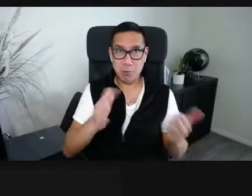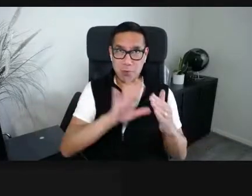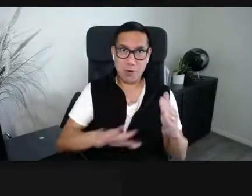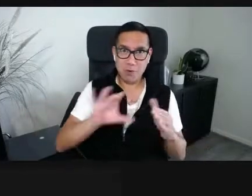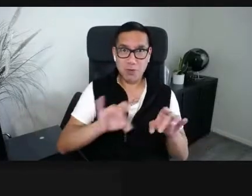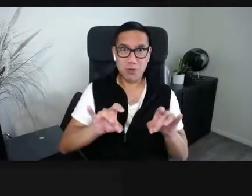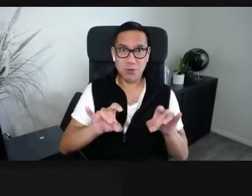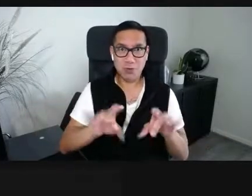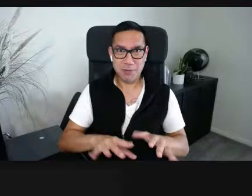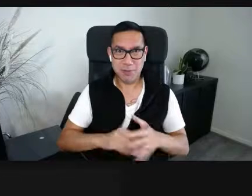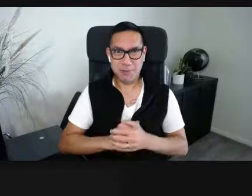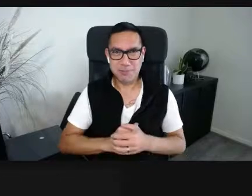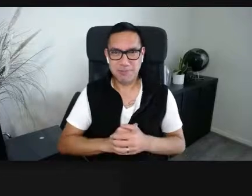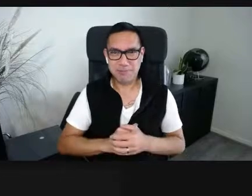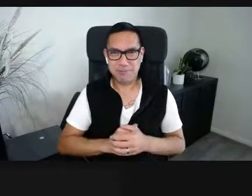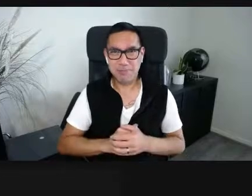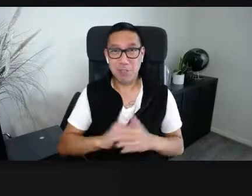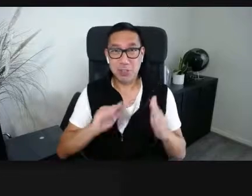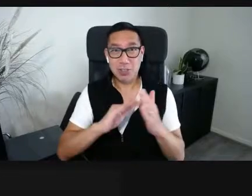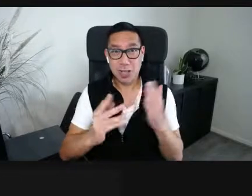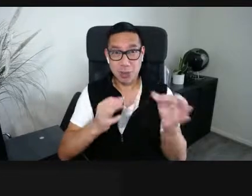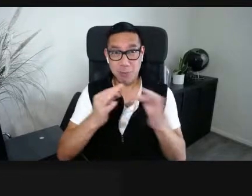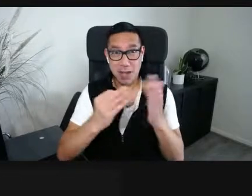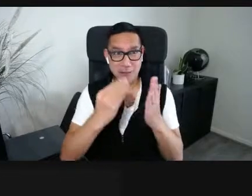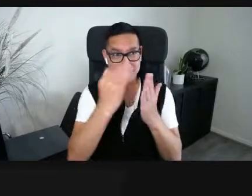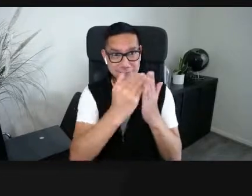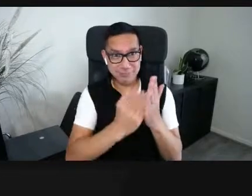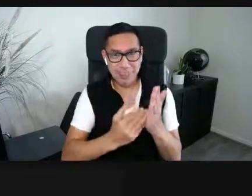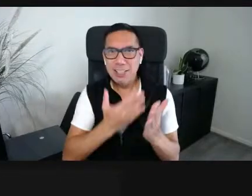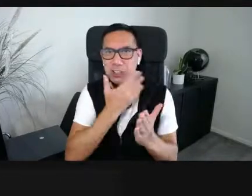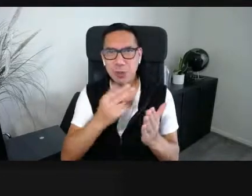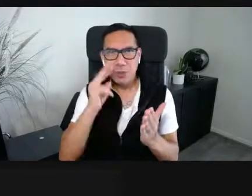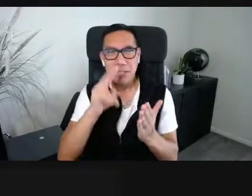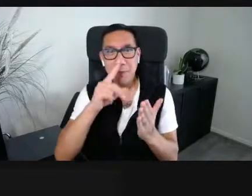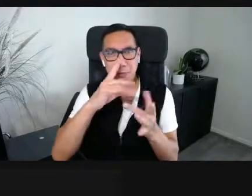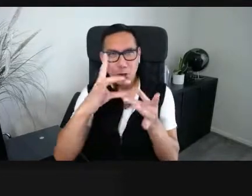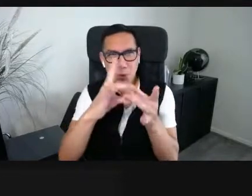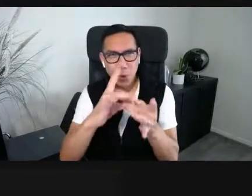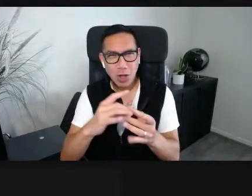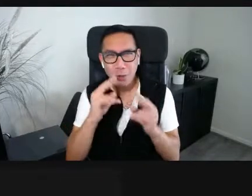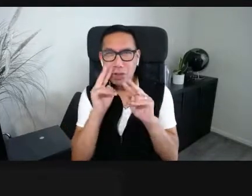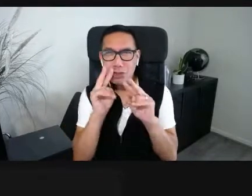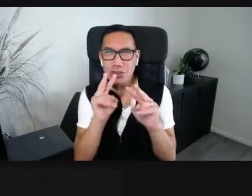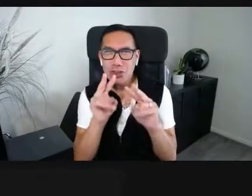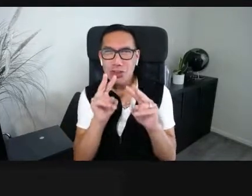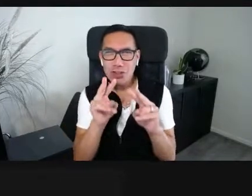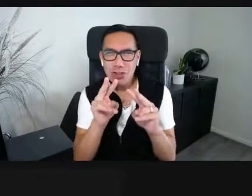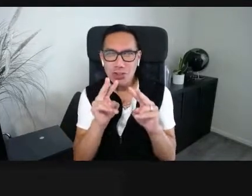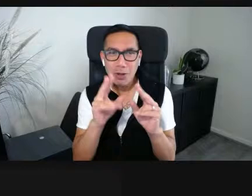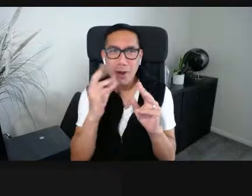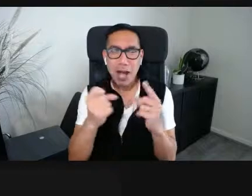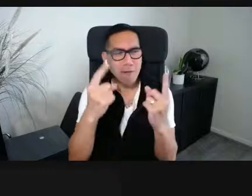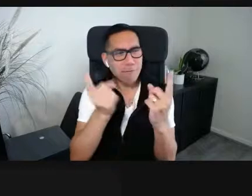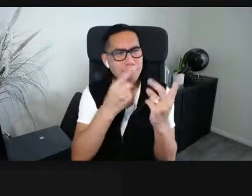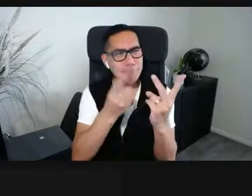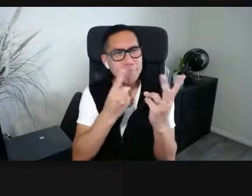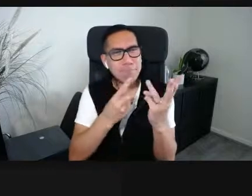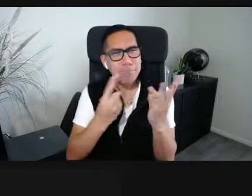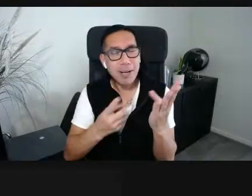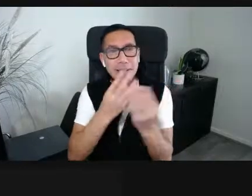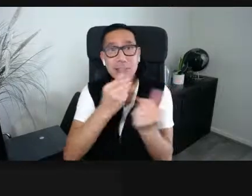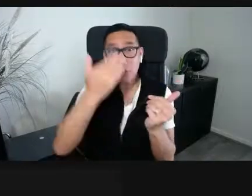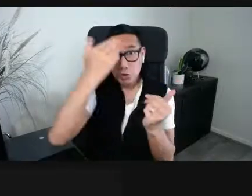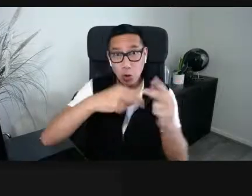store? It's nice to see a couple of you joining in here and watching. But we've got a lineup of some of our stroke